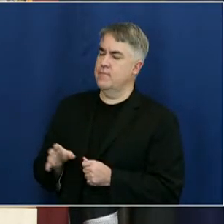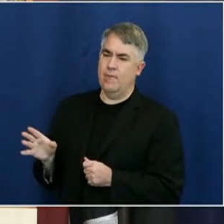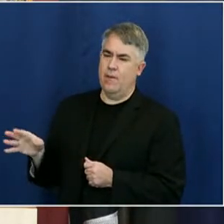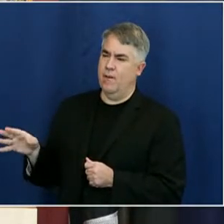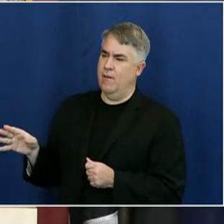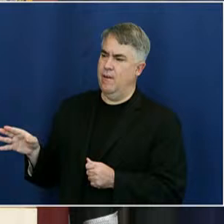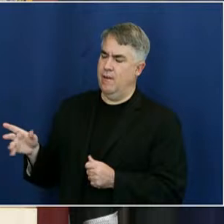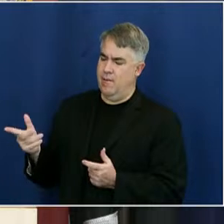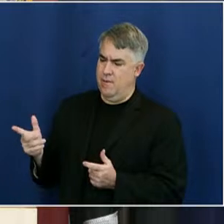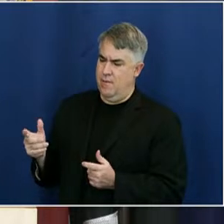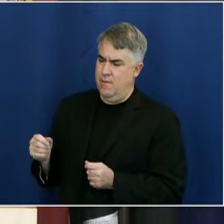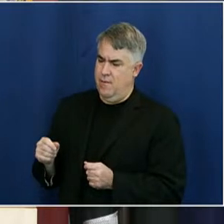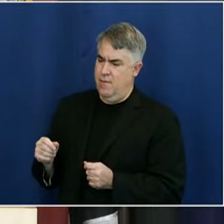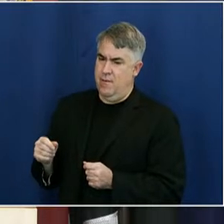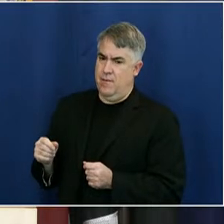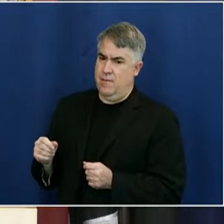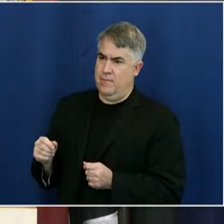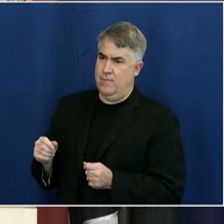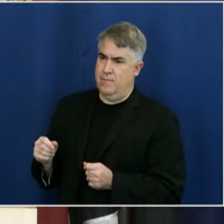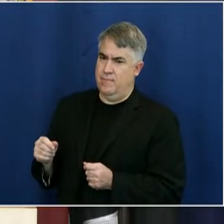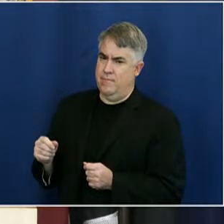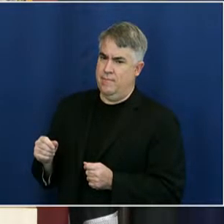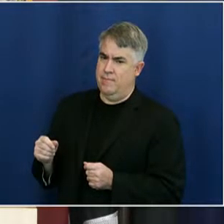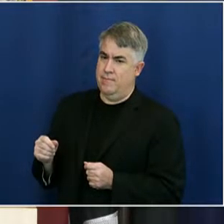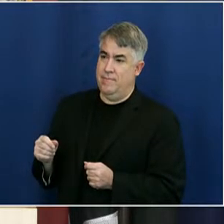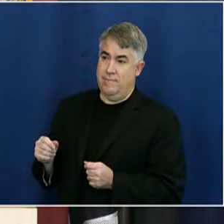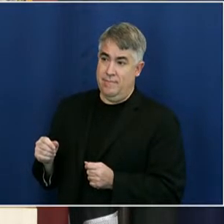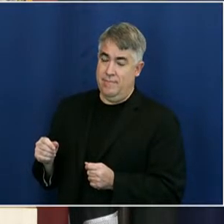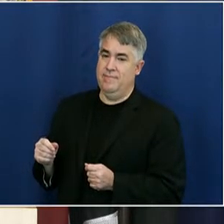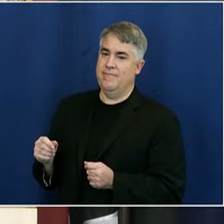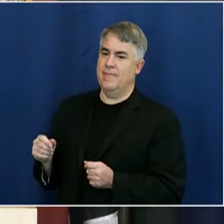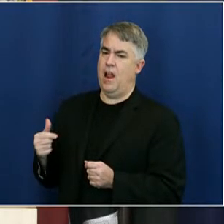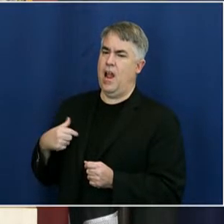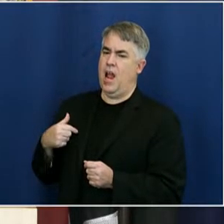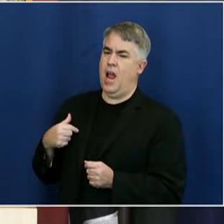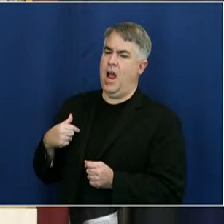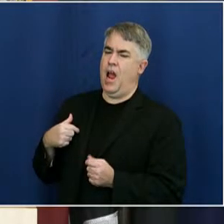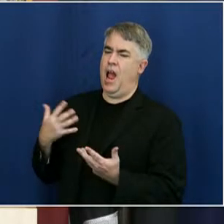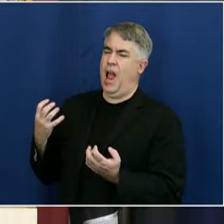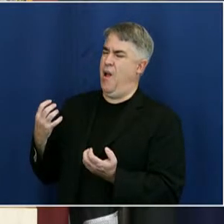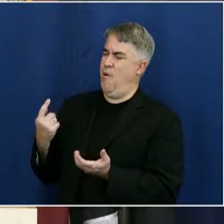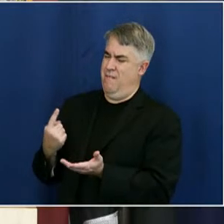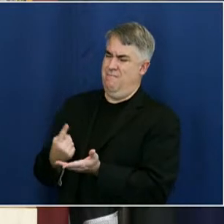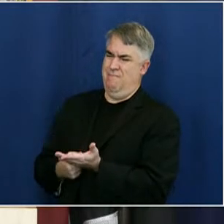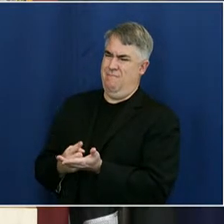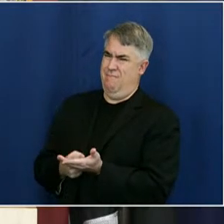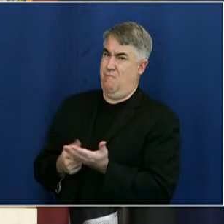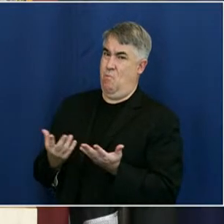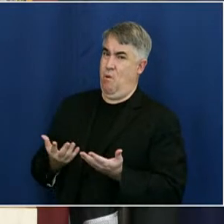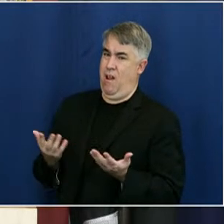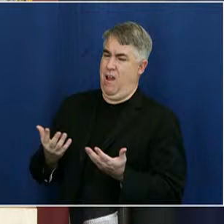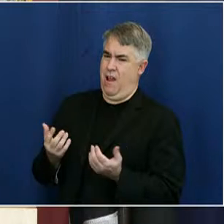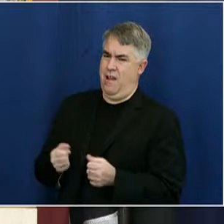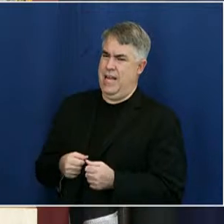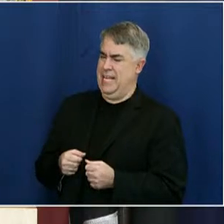Hi, Supervisor. Just wanted to touch base on what seems to be us going to the